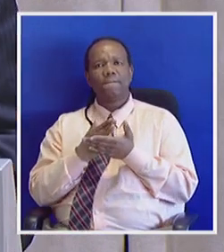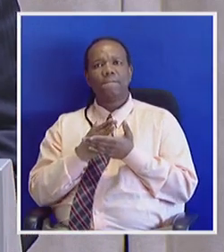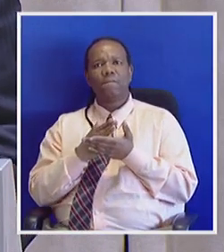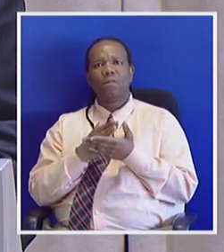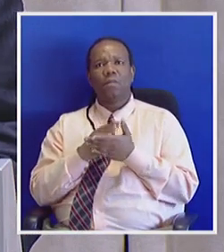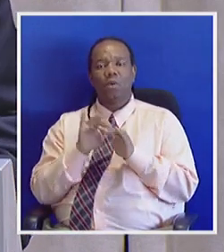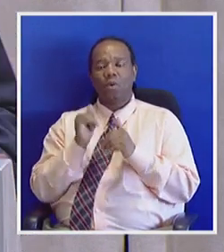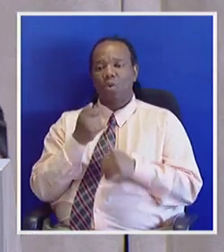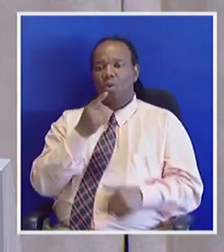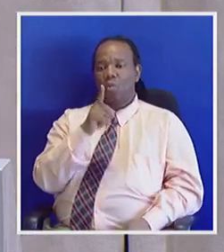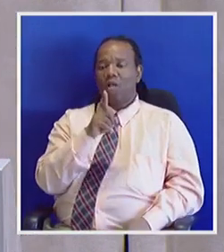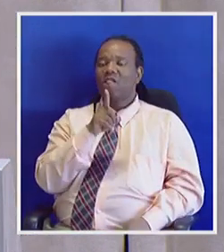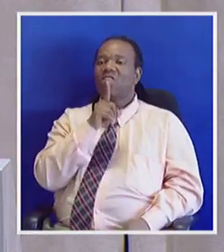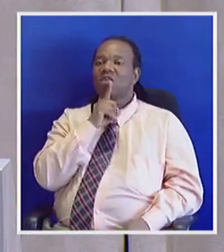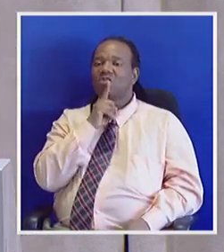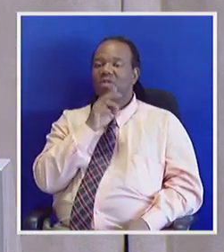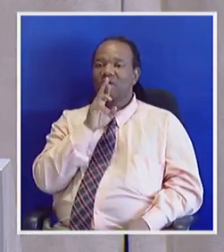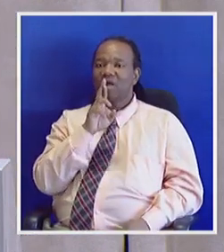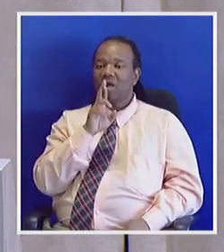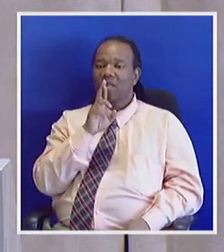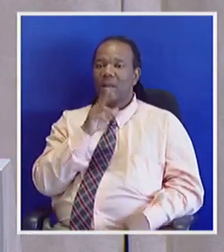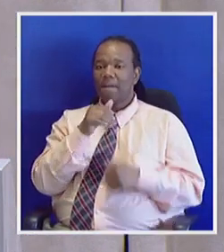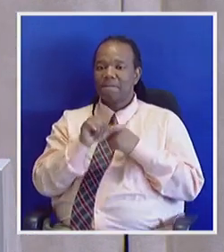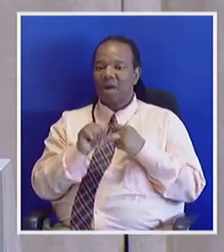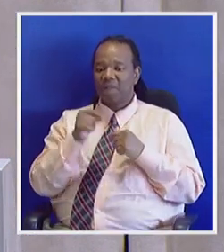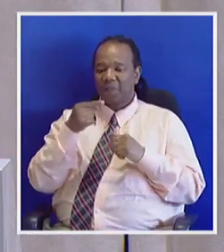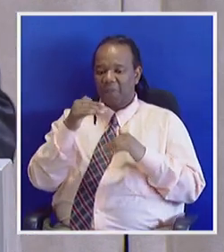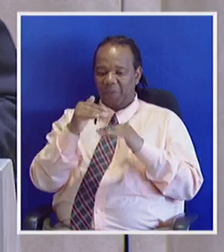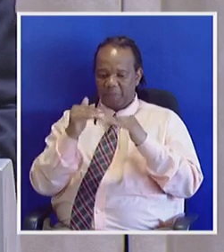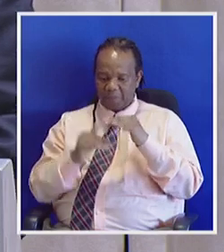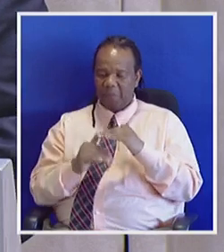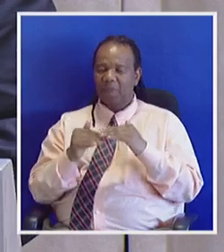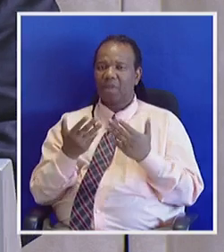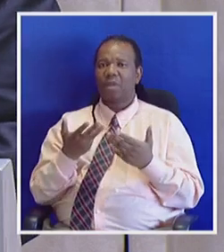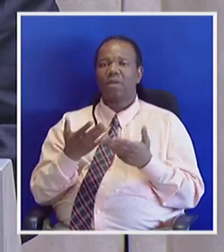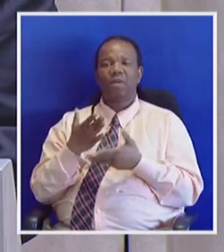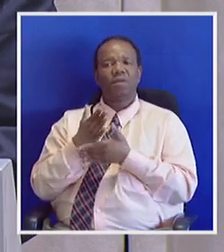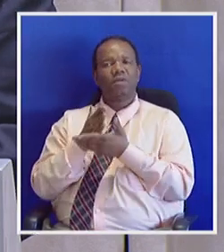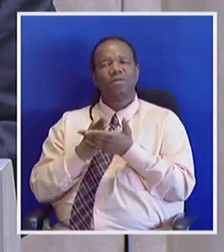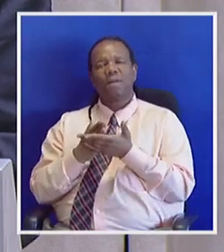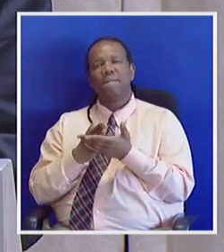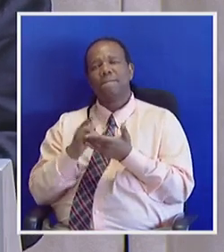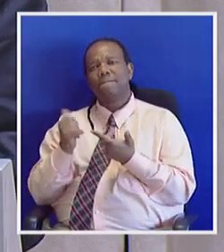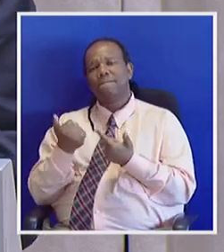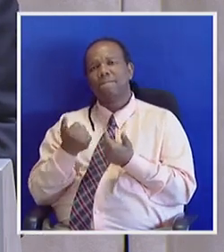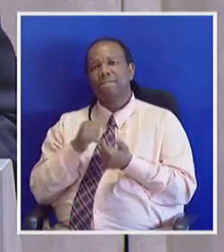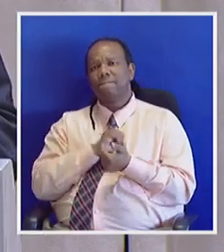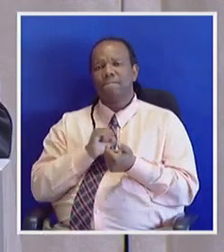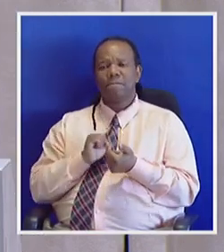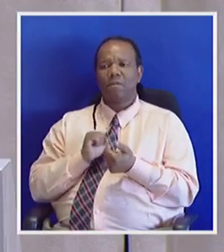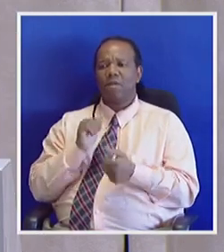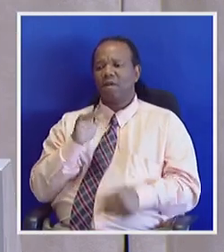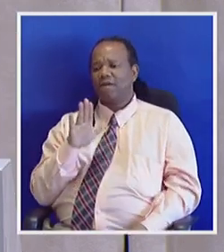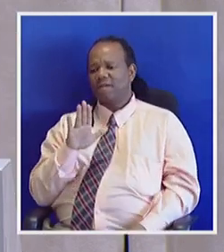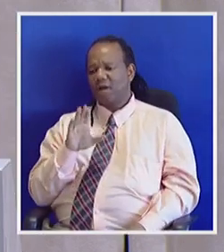than 1,000 rand a month in our country. There are some people who are still earning 500 rand